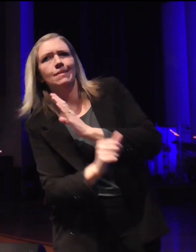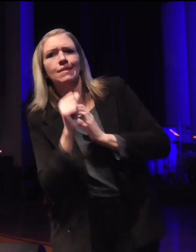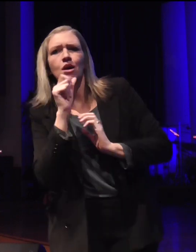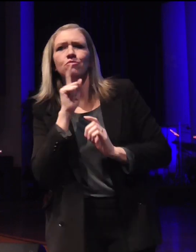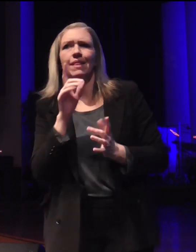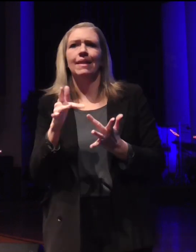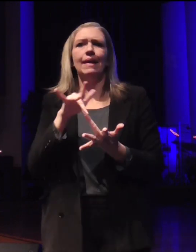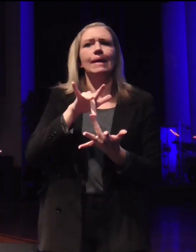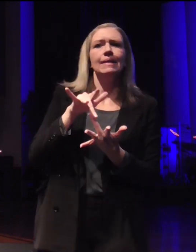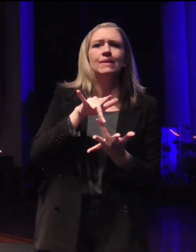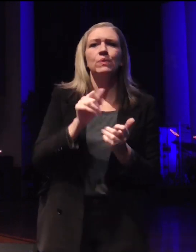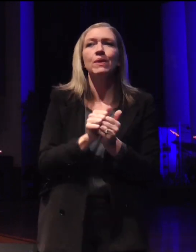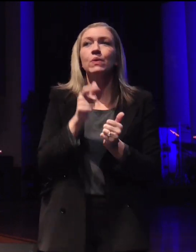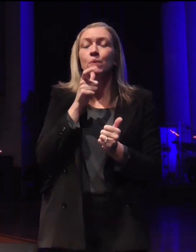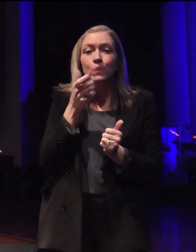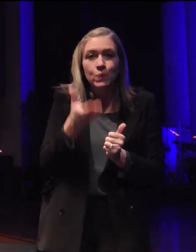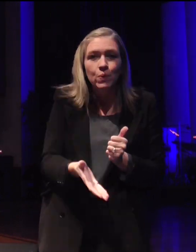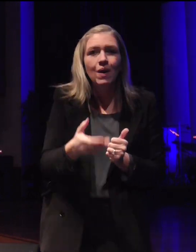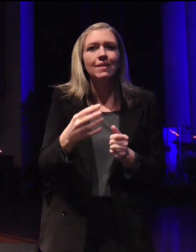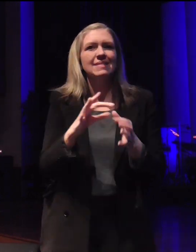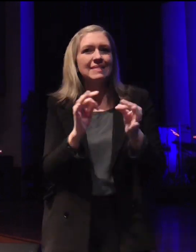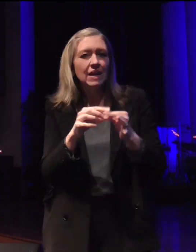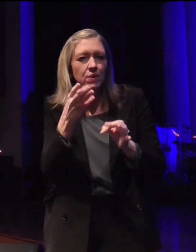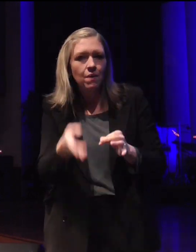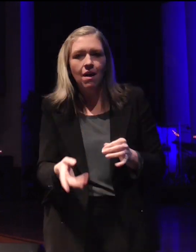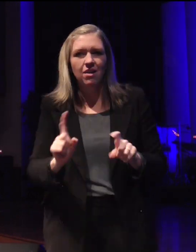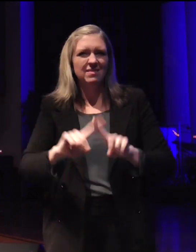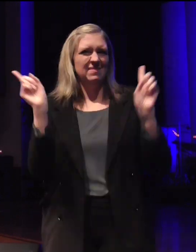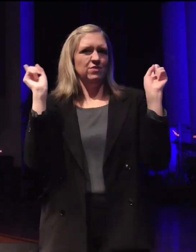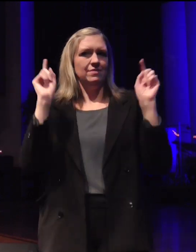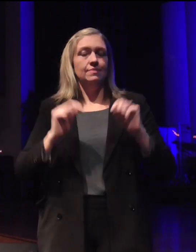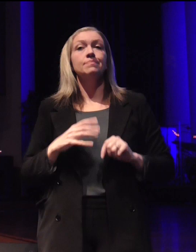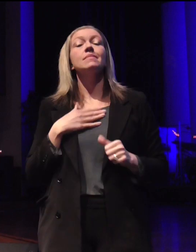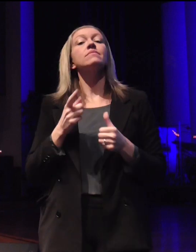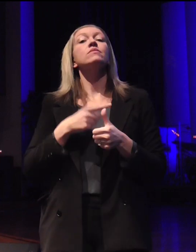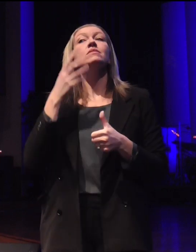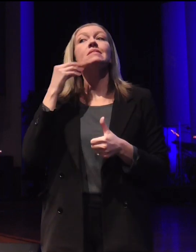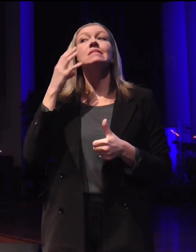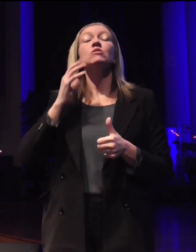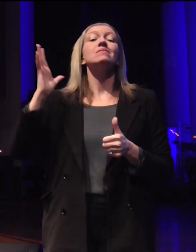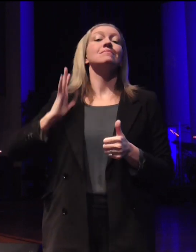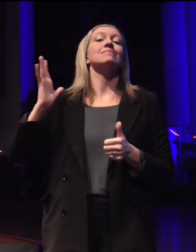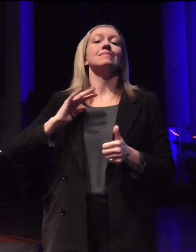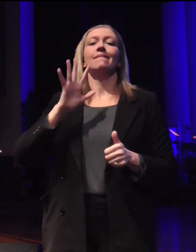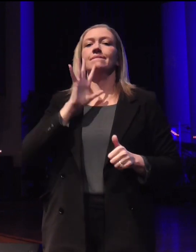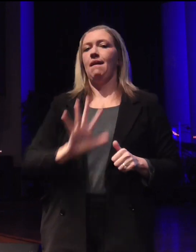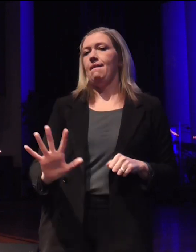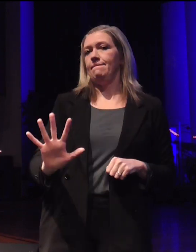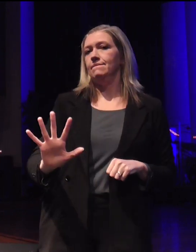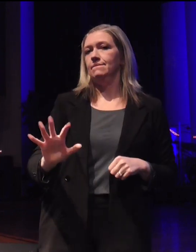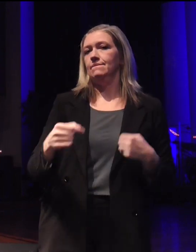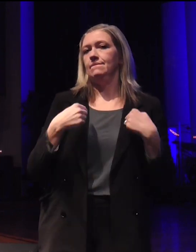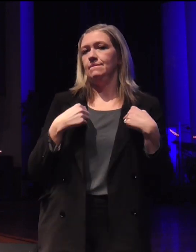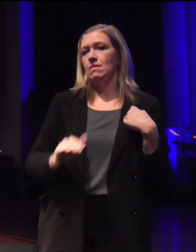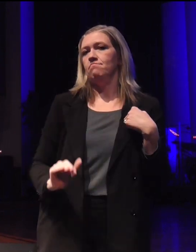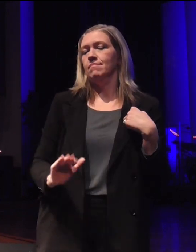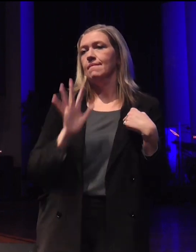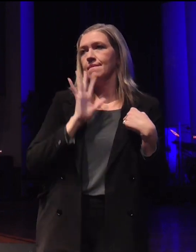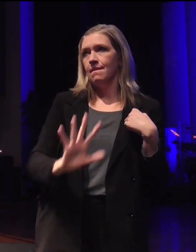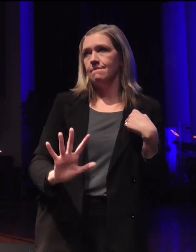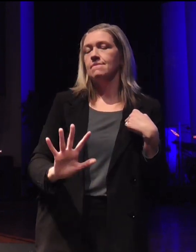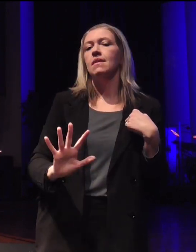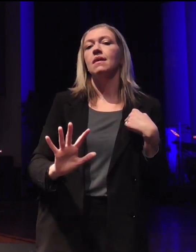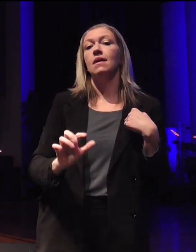you are and say you are. My first experience of this was actually when I was 5 years old. I was,